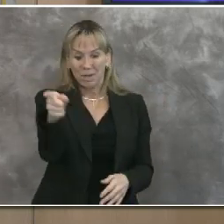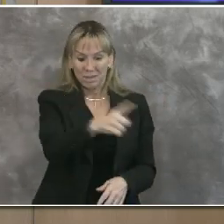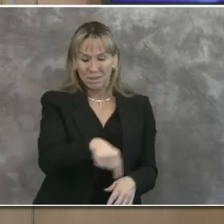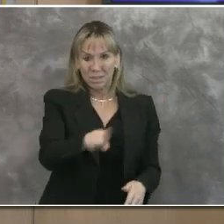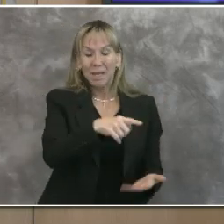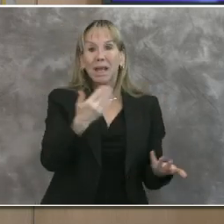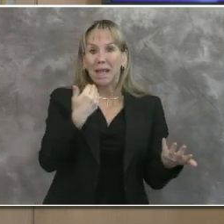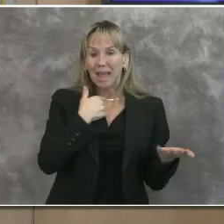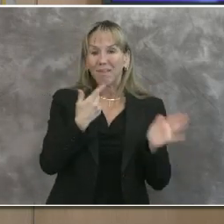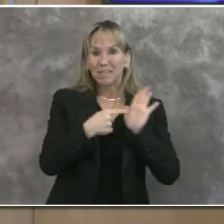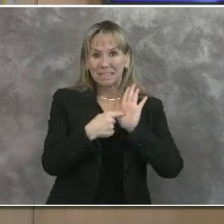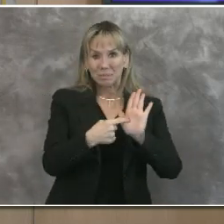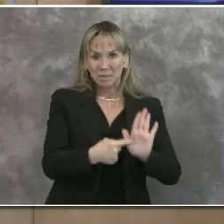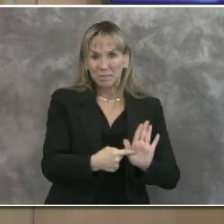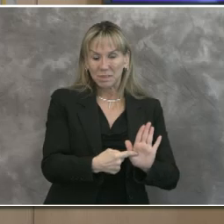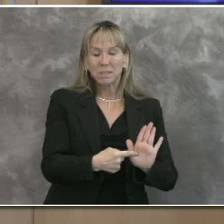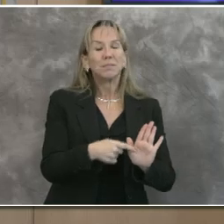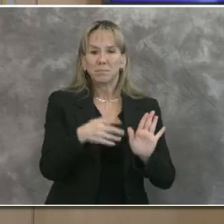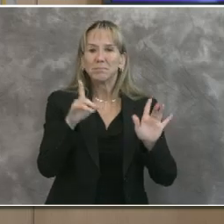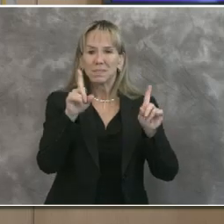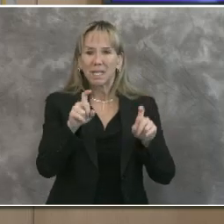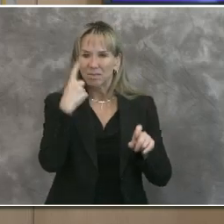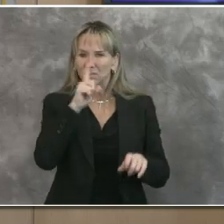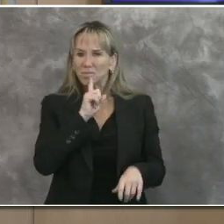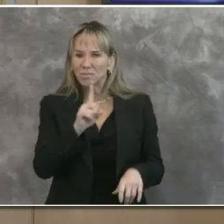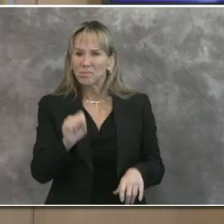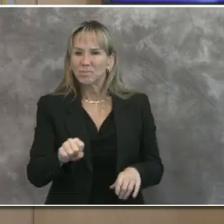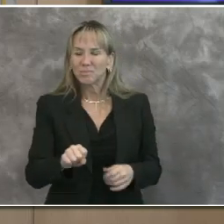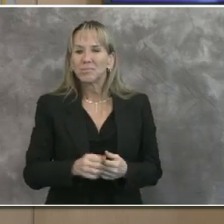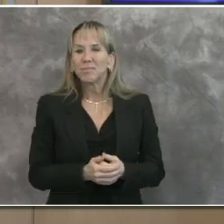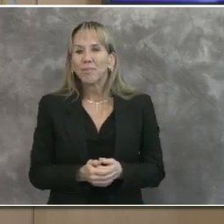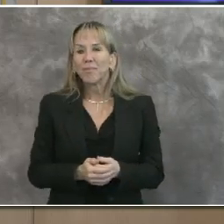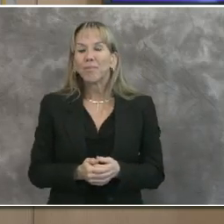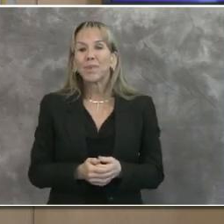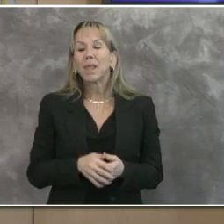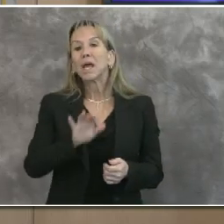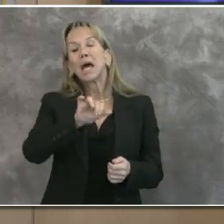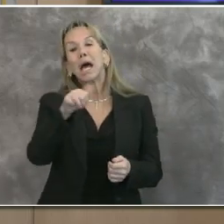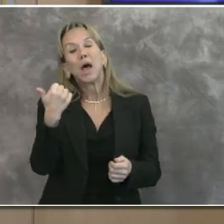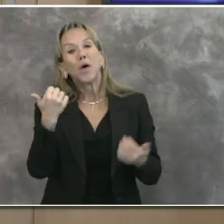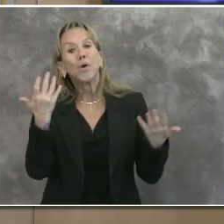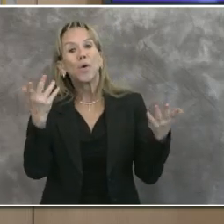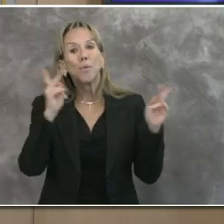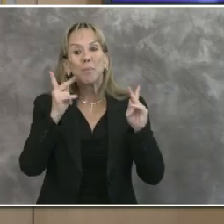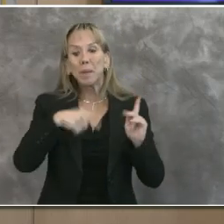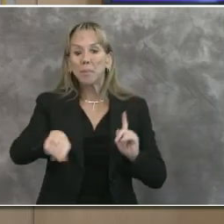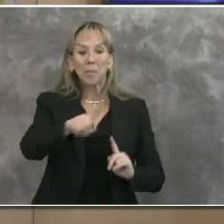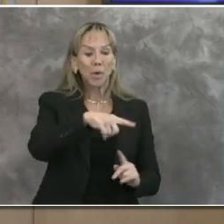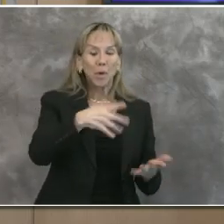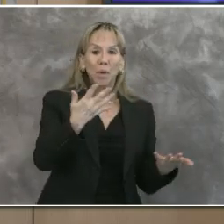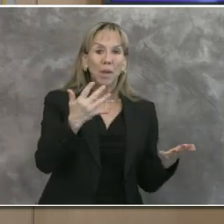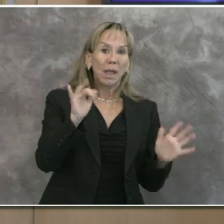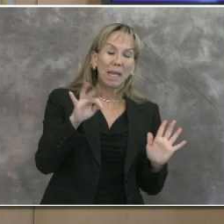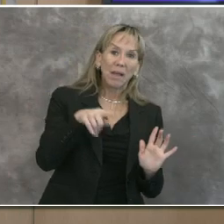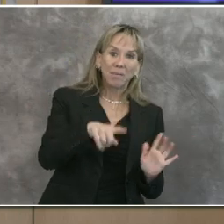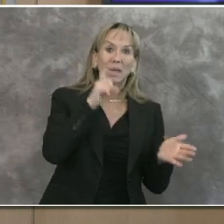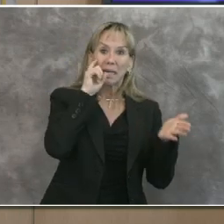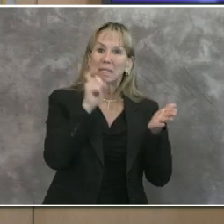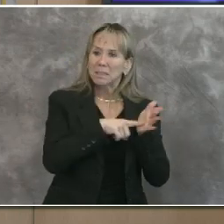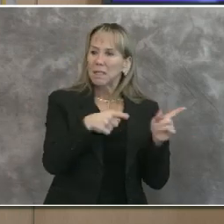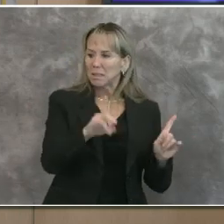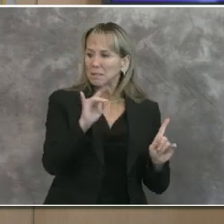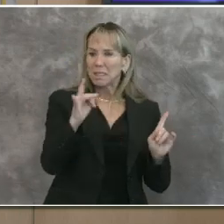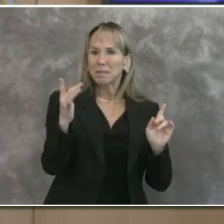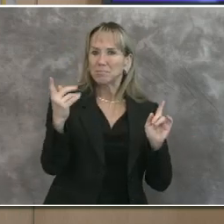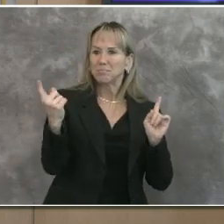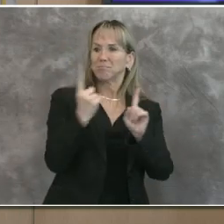should be tested, and we're doing that already. Those other individuals, it's unlikely we would need to test them if they were identified as a close